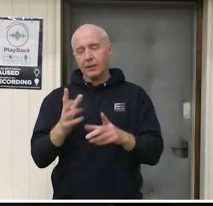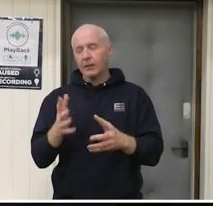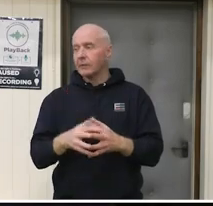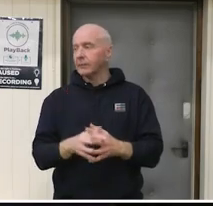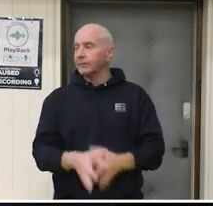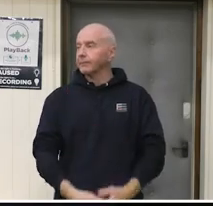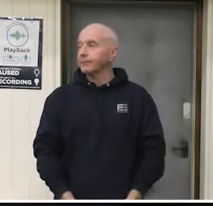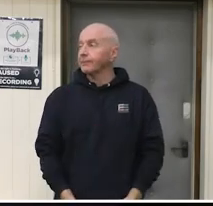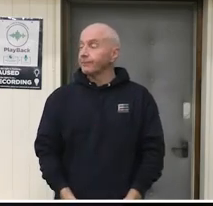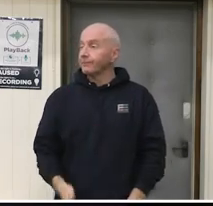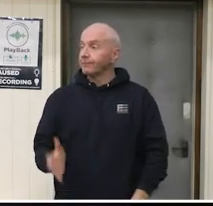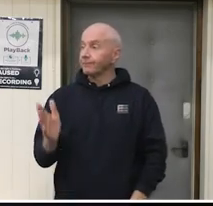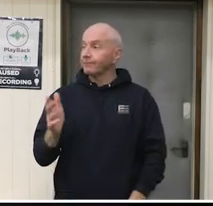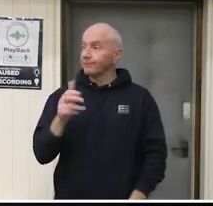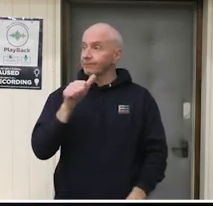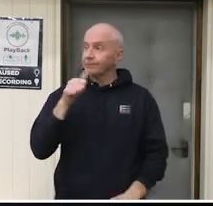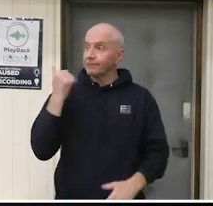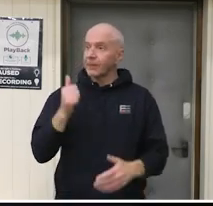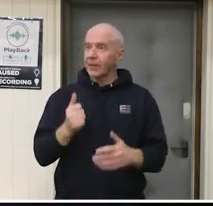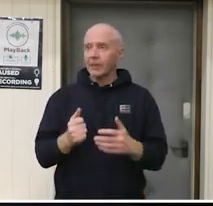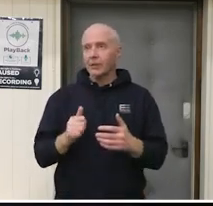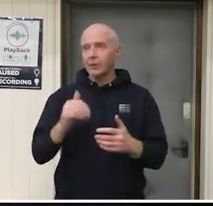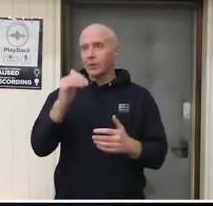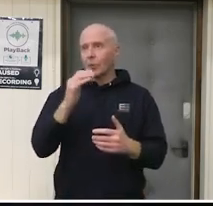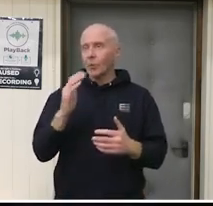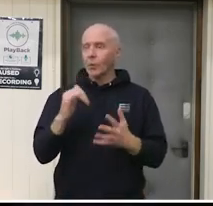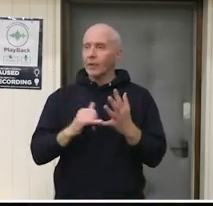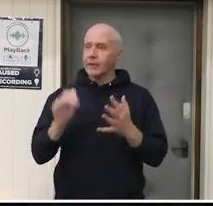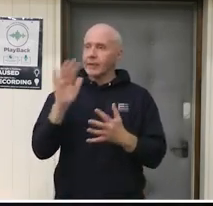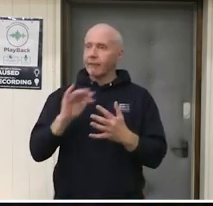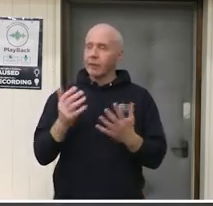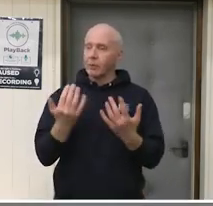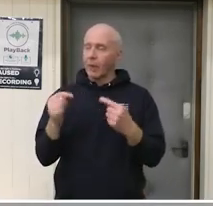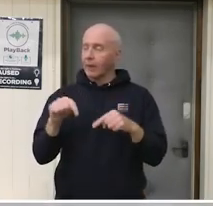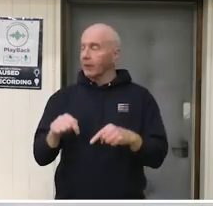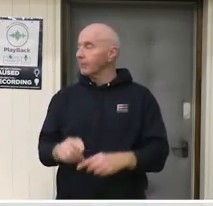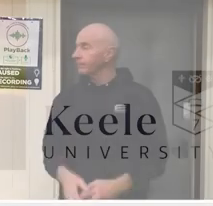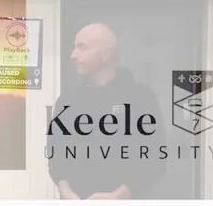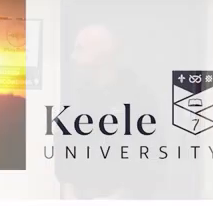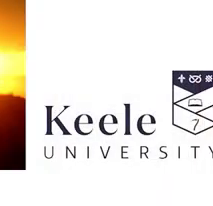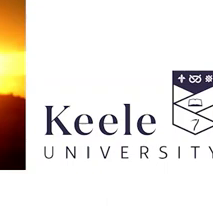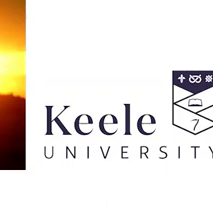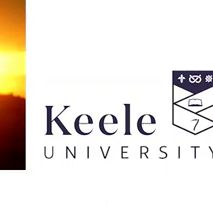But let's give a nice North Staff's welcome to our speaker, Dr. Kate Lancaster.